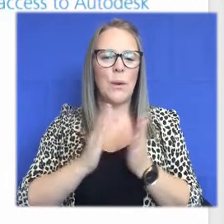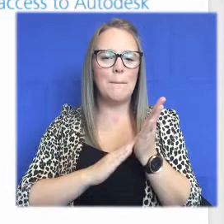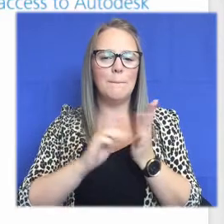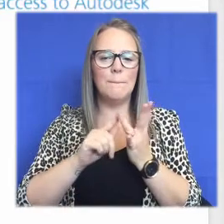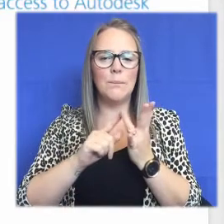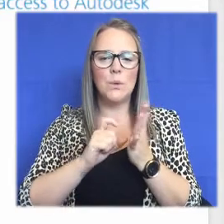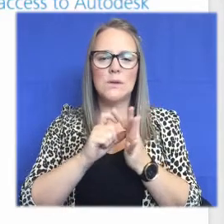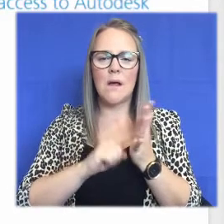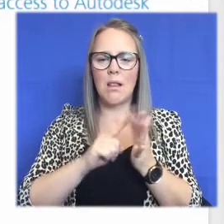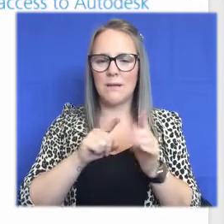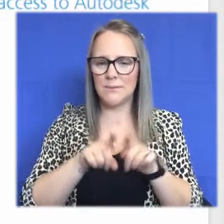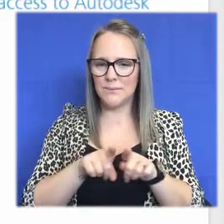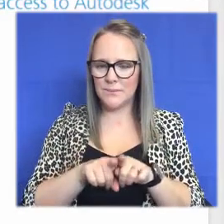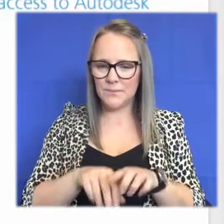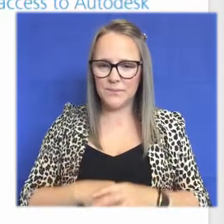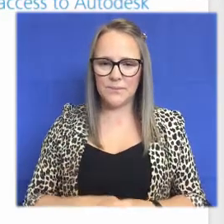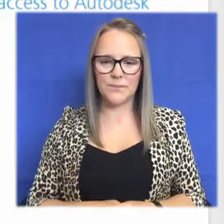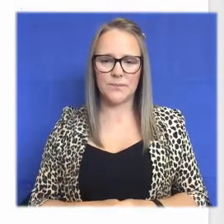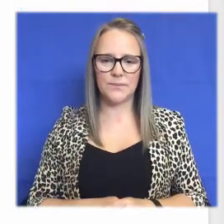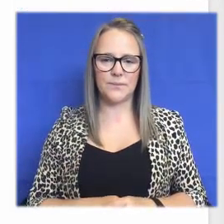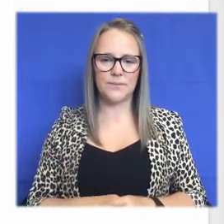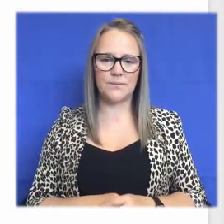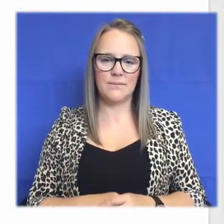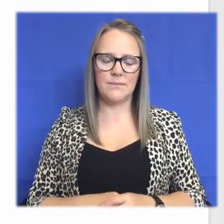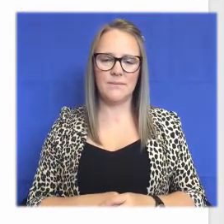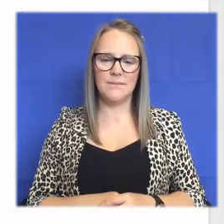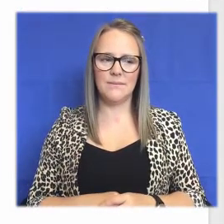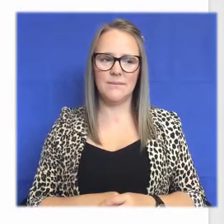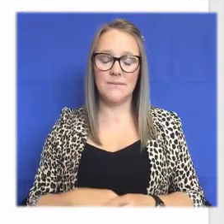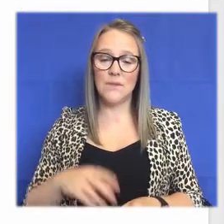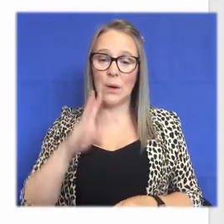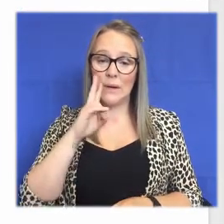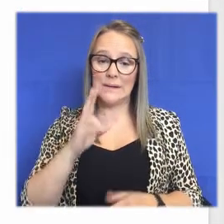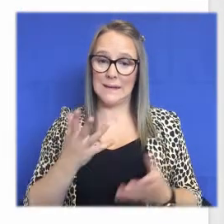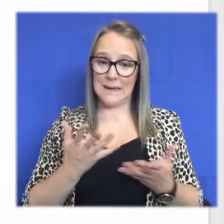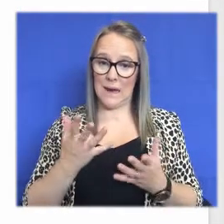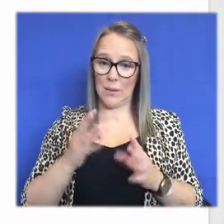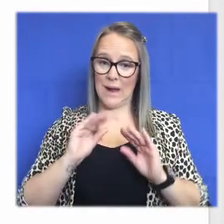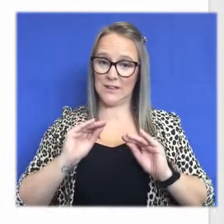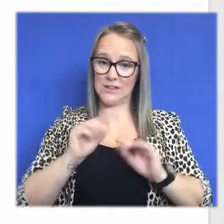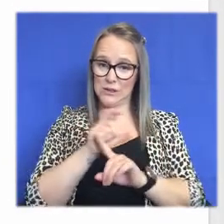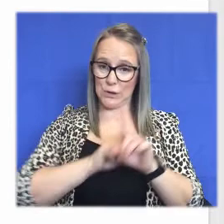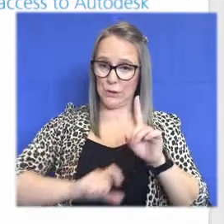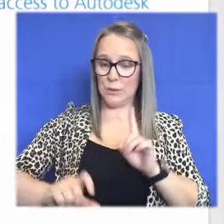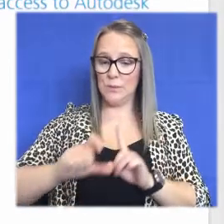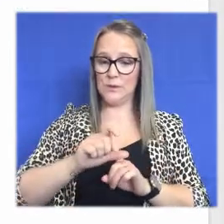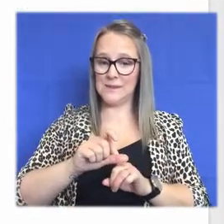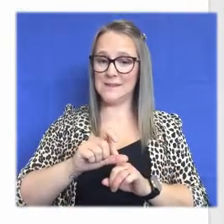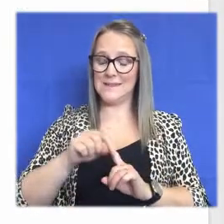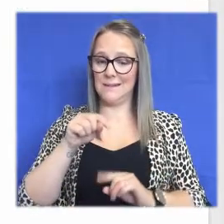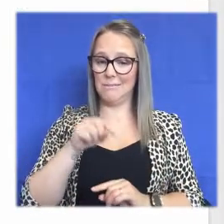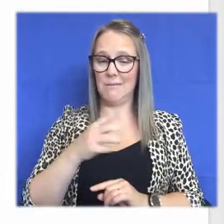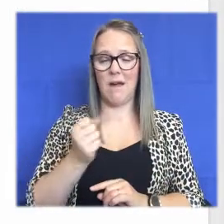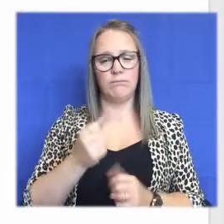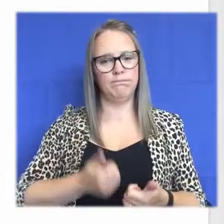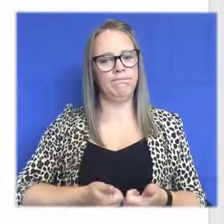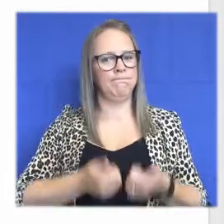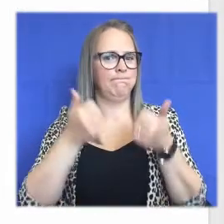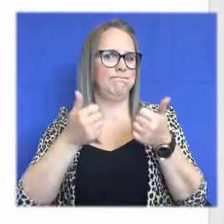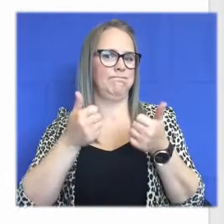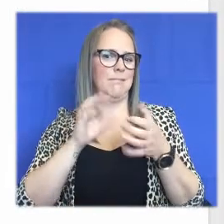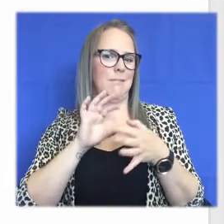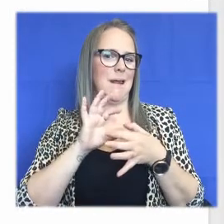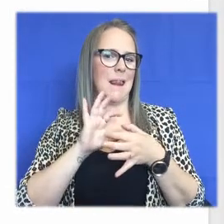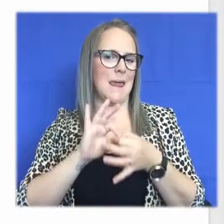you can gain access. What we have here is there's on the educational community for Autodesk, they have some great links